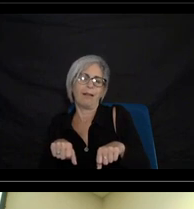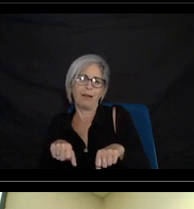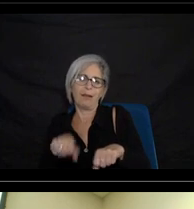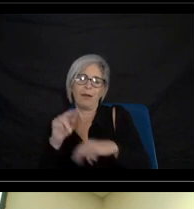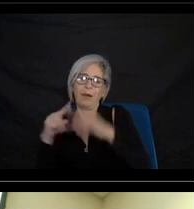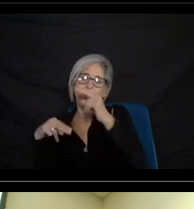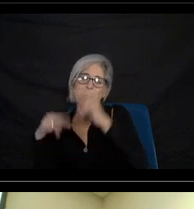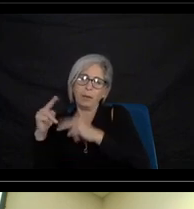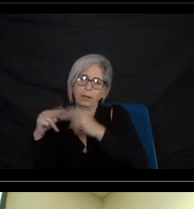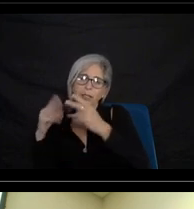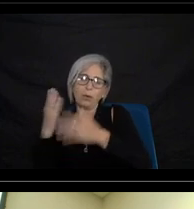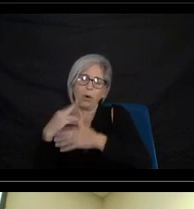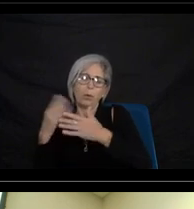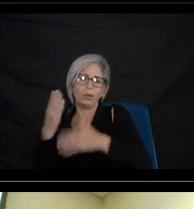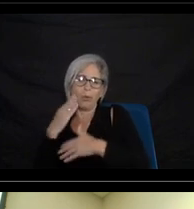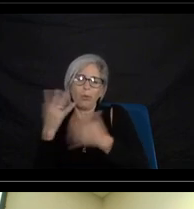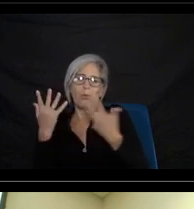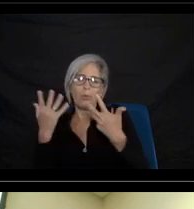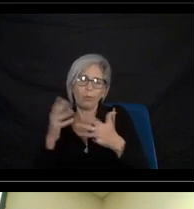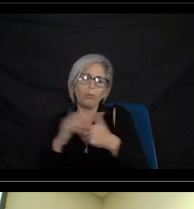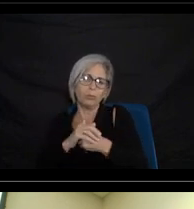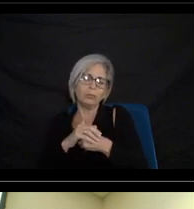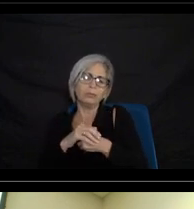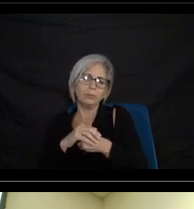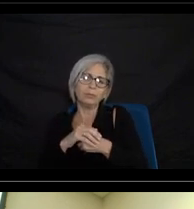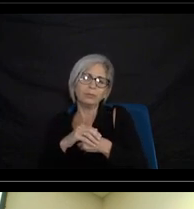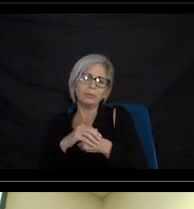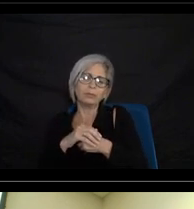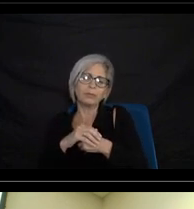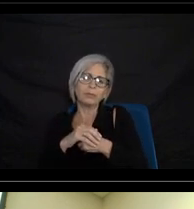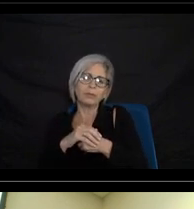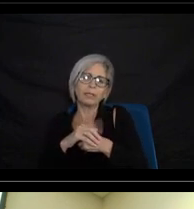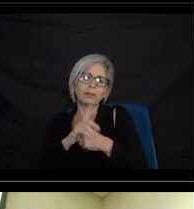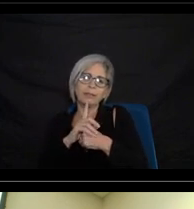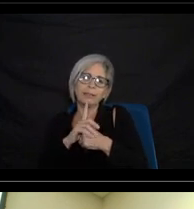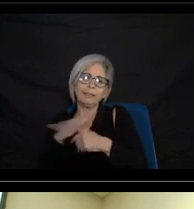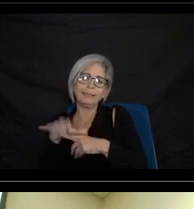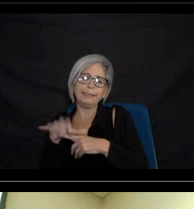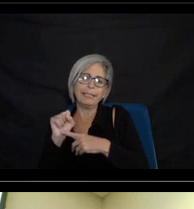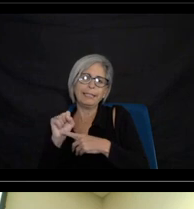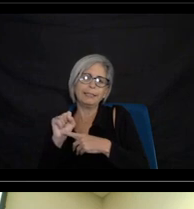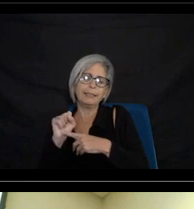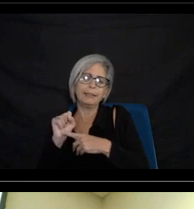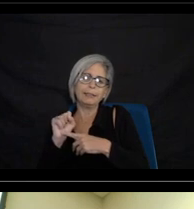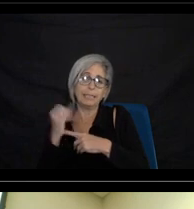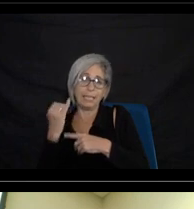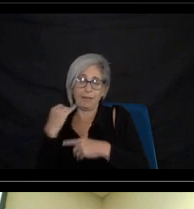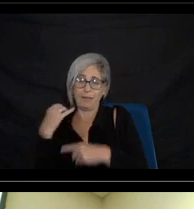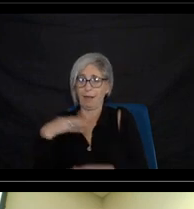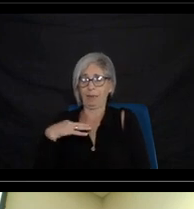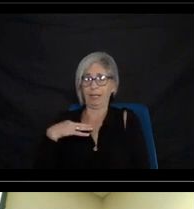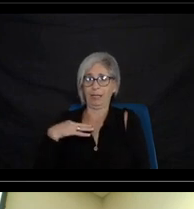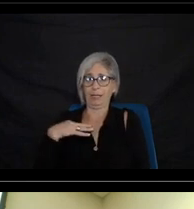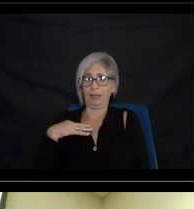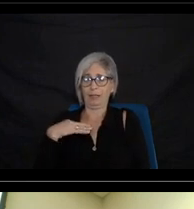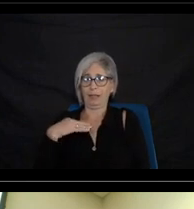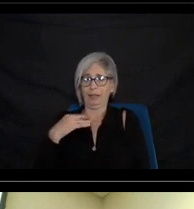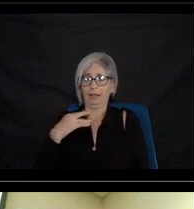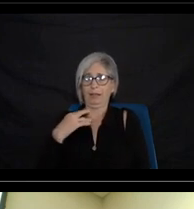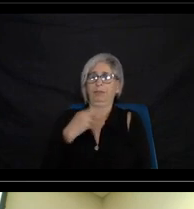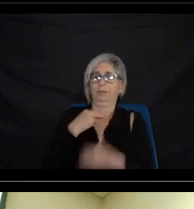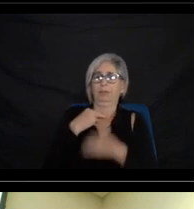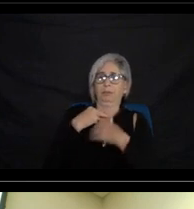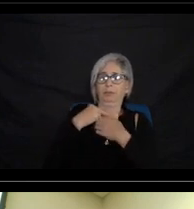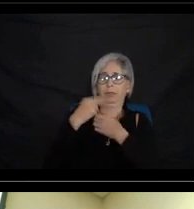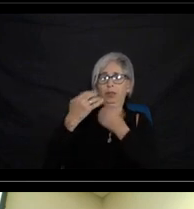building on what we already have. And again, I agree with Jim. Yes, they're bound. You know, if an applicant comes in right now, they can be bound by the current rules.